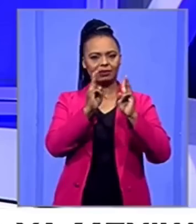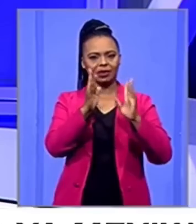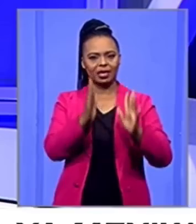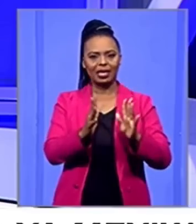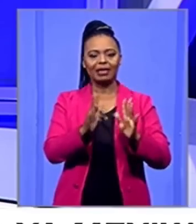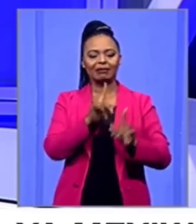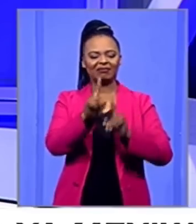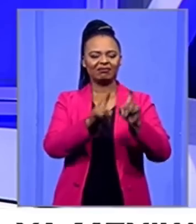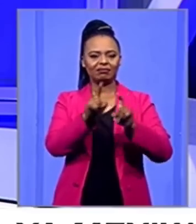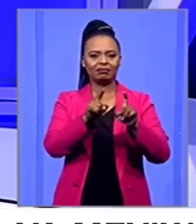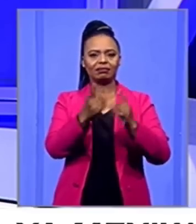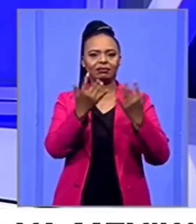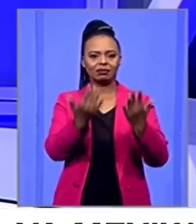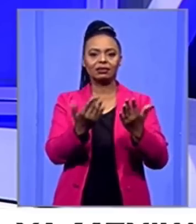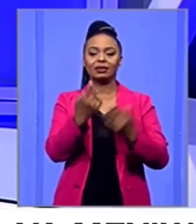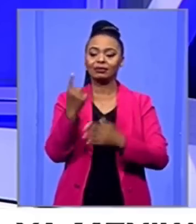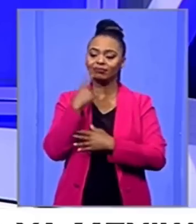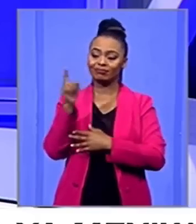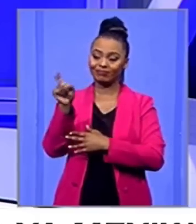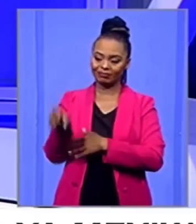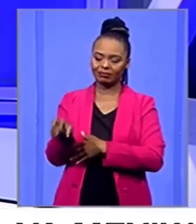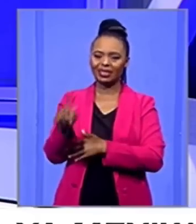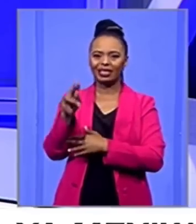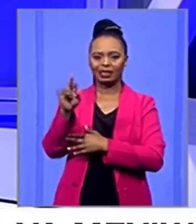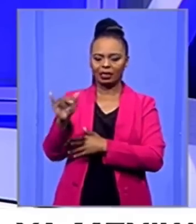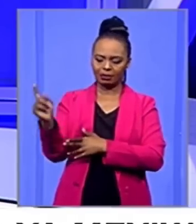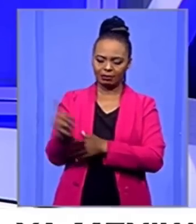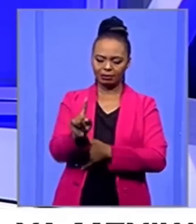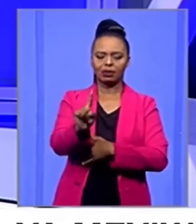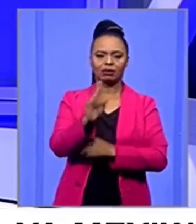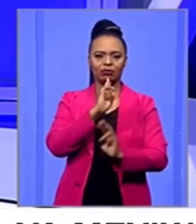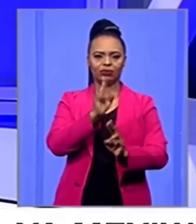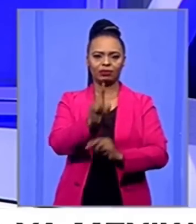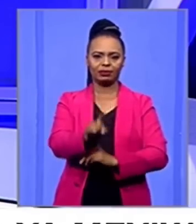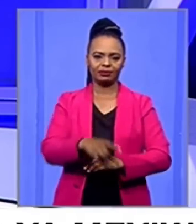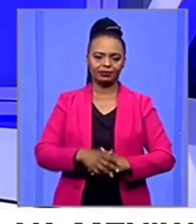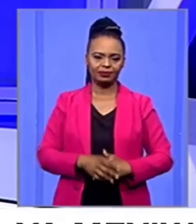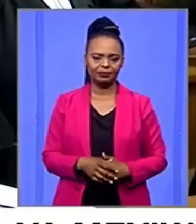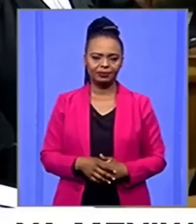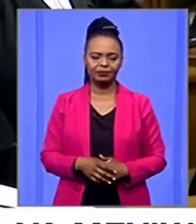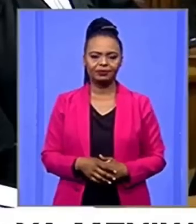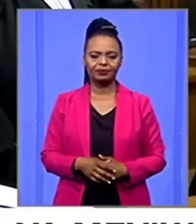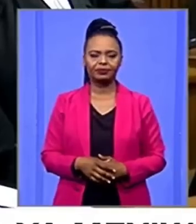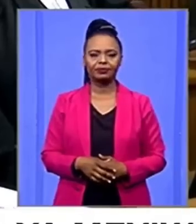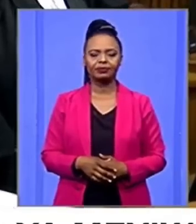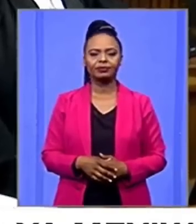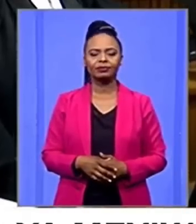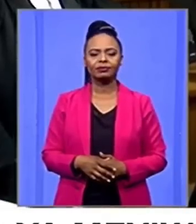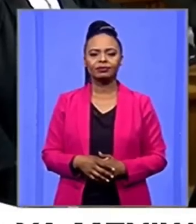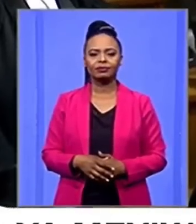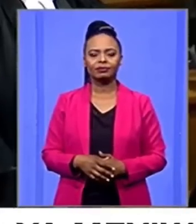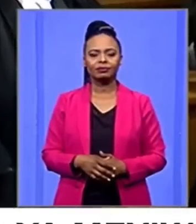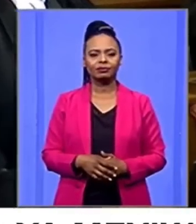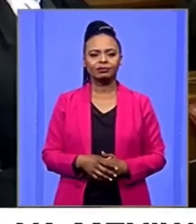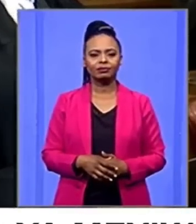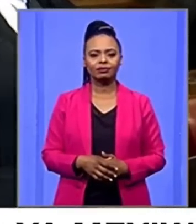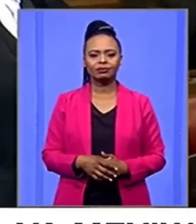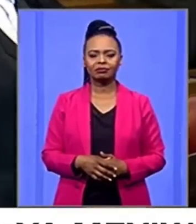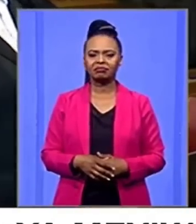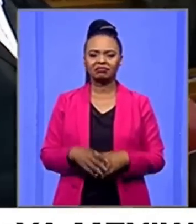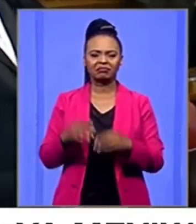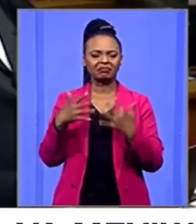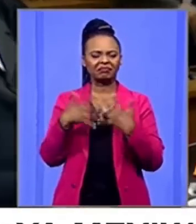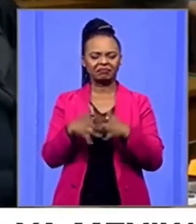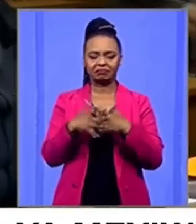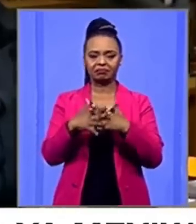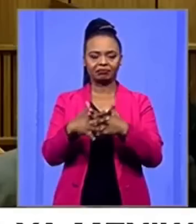kgopelo ya gore a tlišwe pele ga kgorotsheko. A senka go ba le batho bao ba šahlelago ka ntlong yeo diphišamare